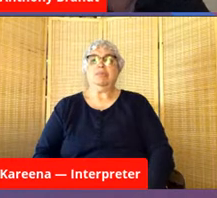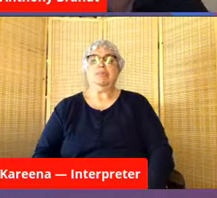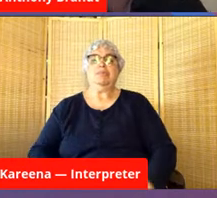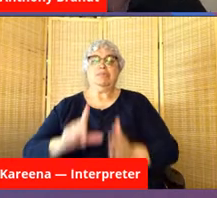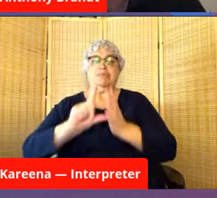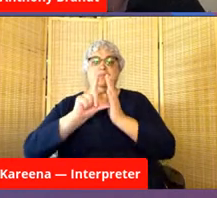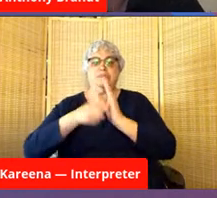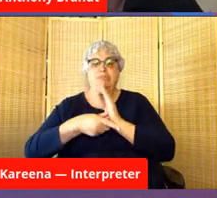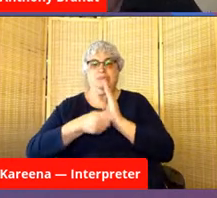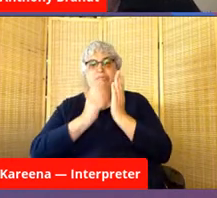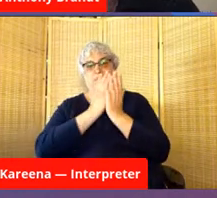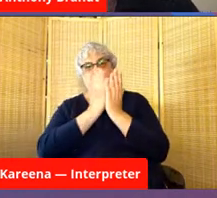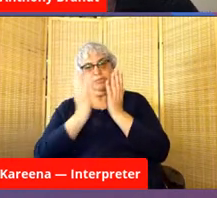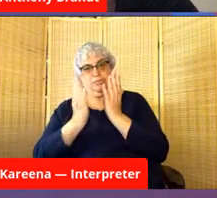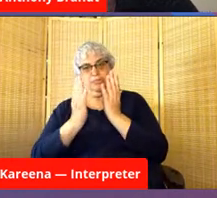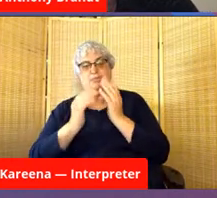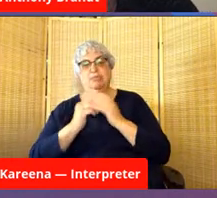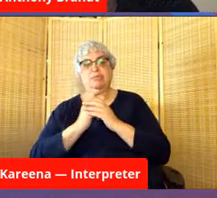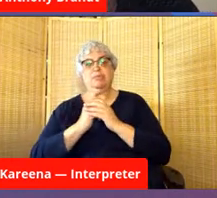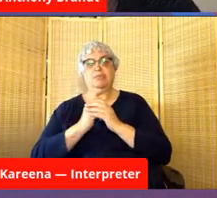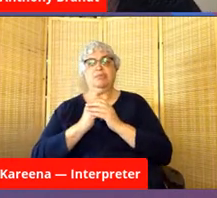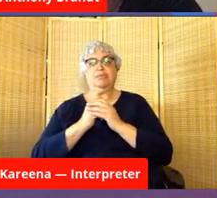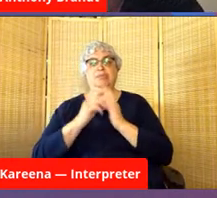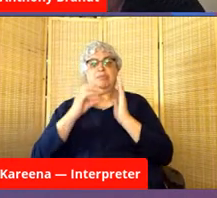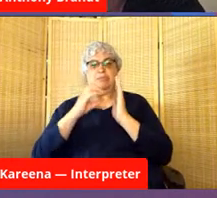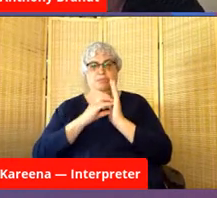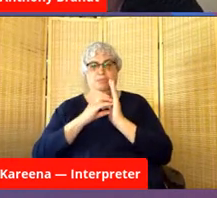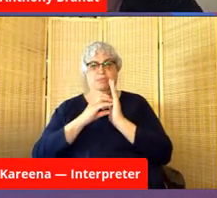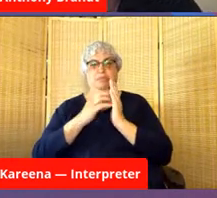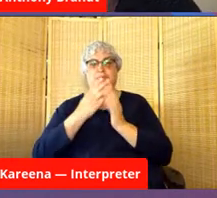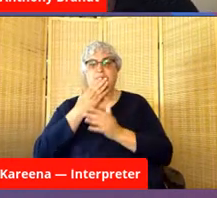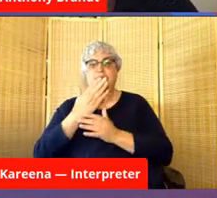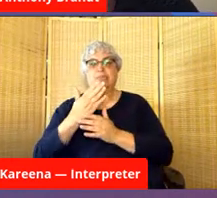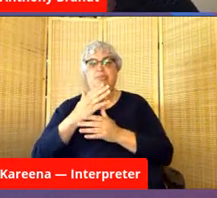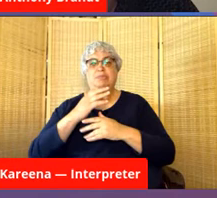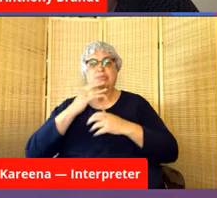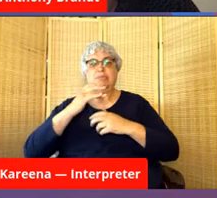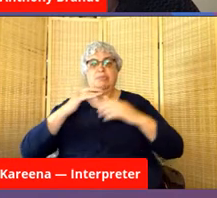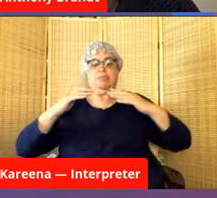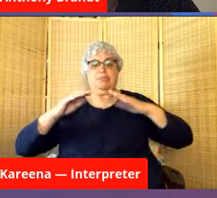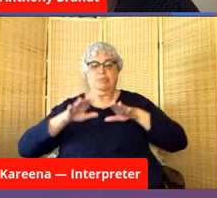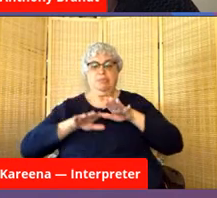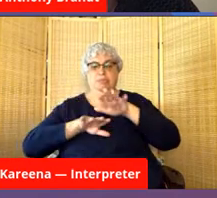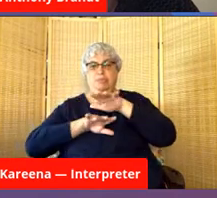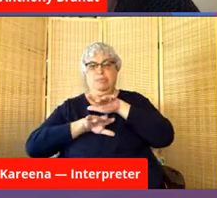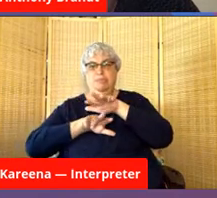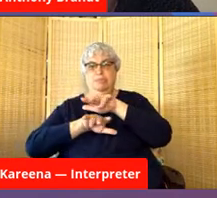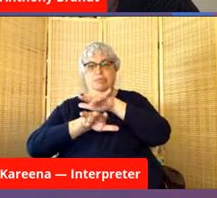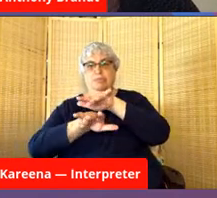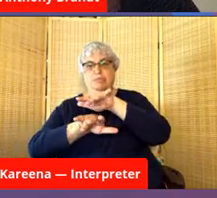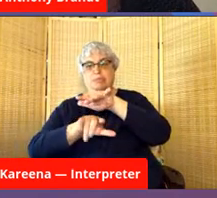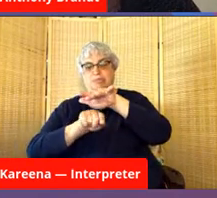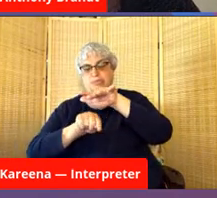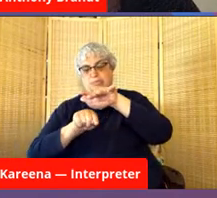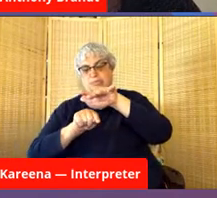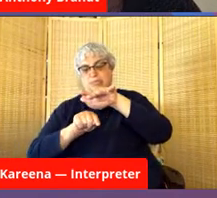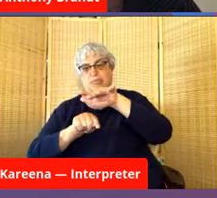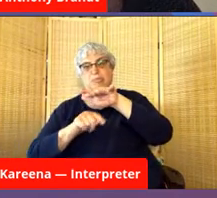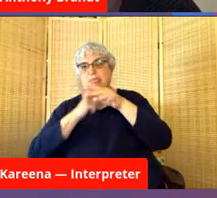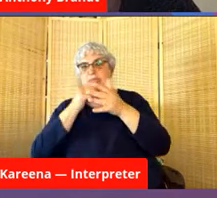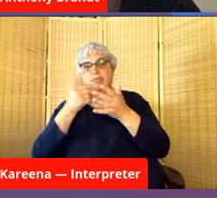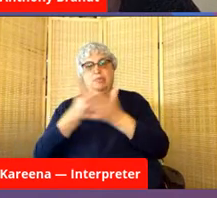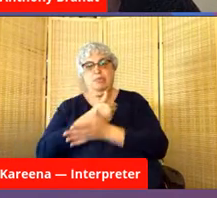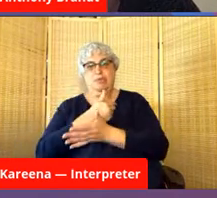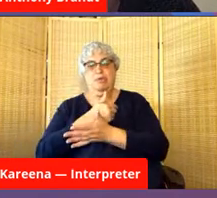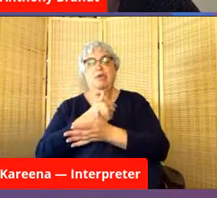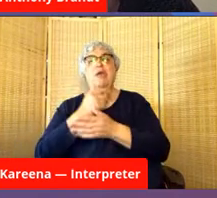Later in the movement, the following passage occurs. Thanks to the harmonic progression, we recognize that this isn't a brand new